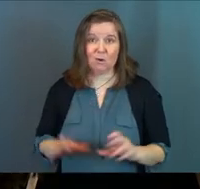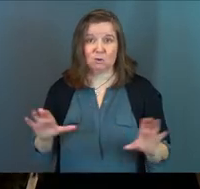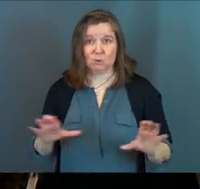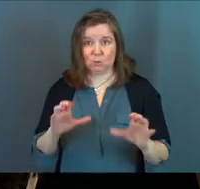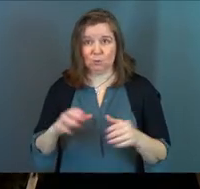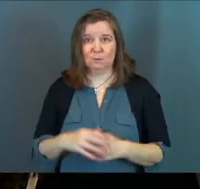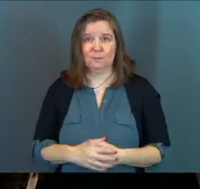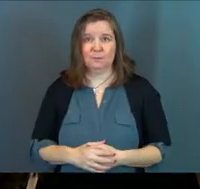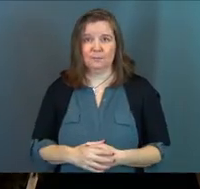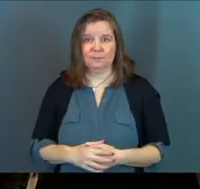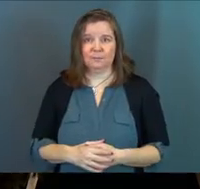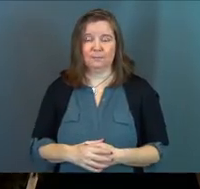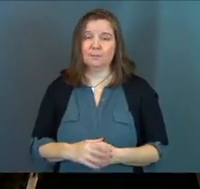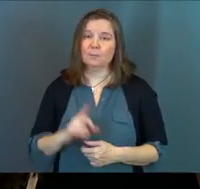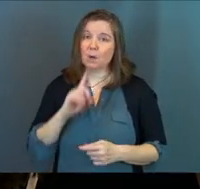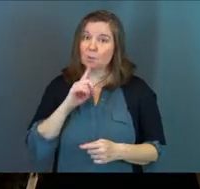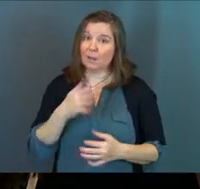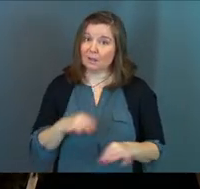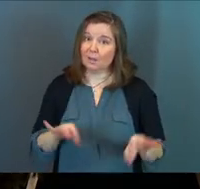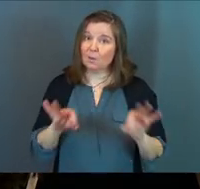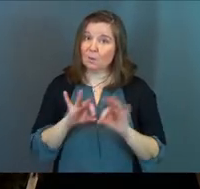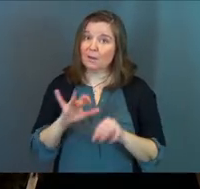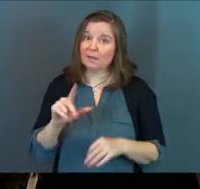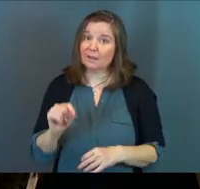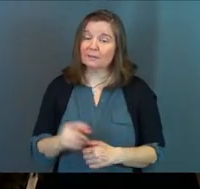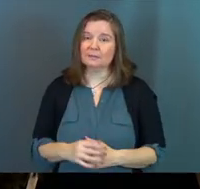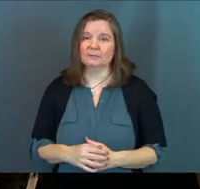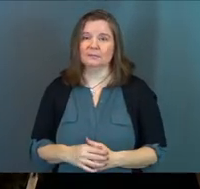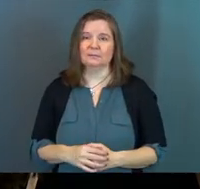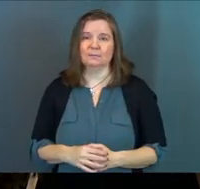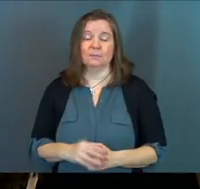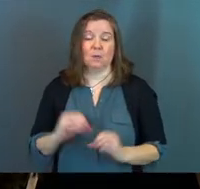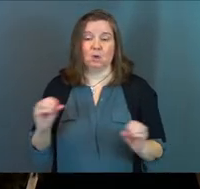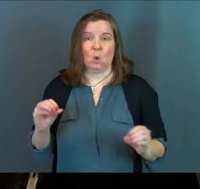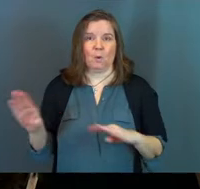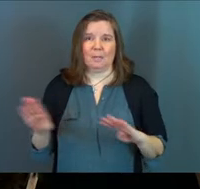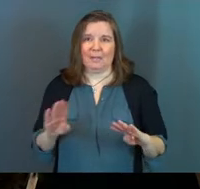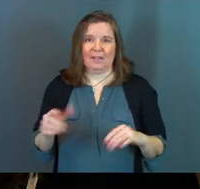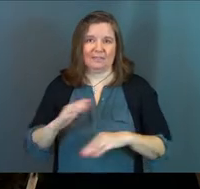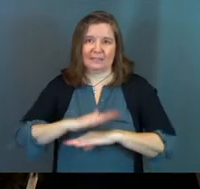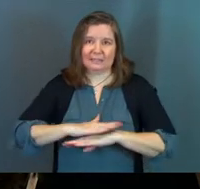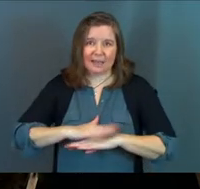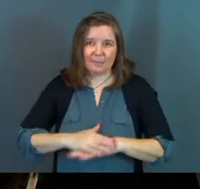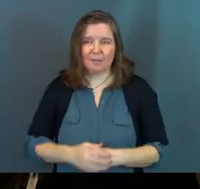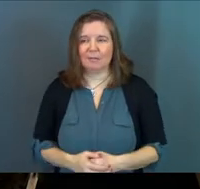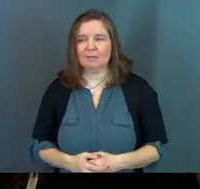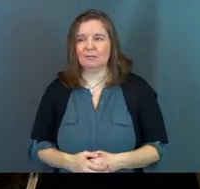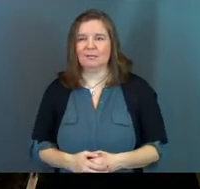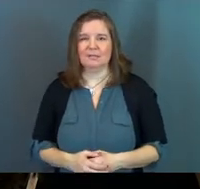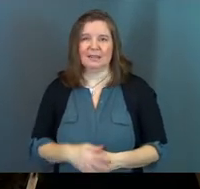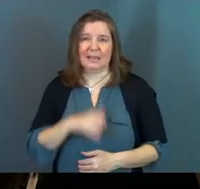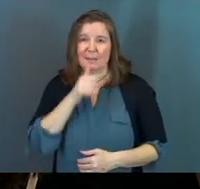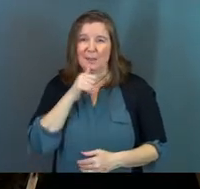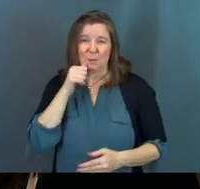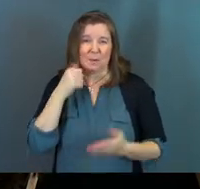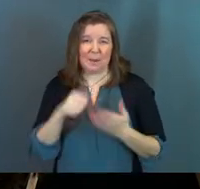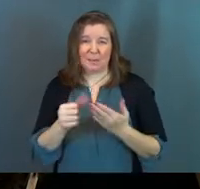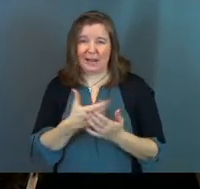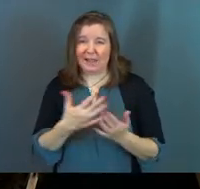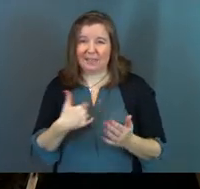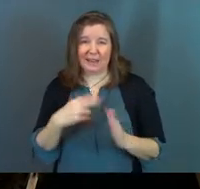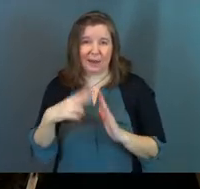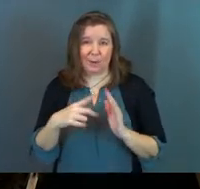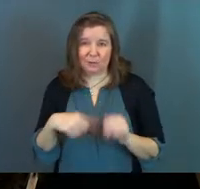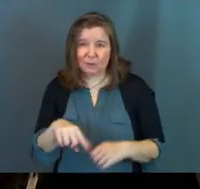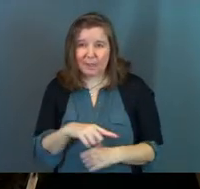to do, but super worth it. Nobody behaved at the table. They barely remembered anything